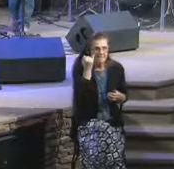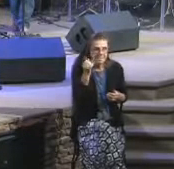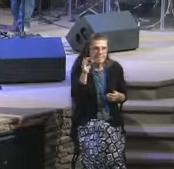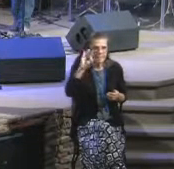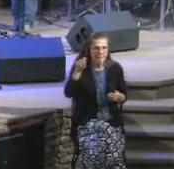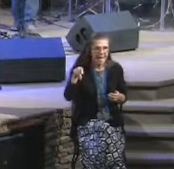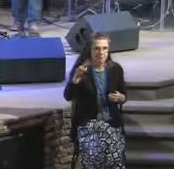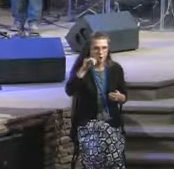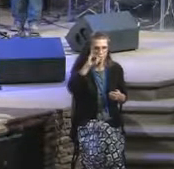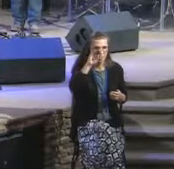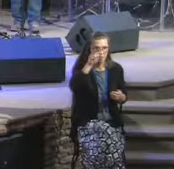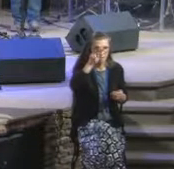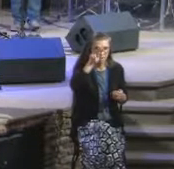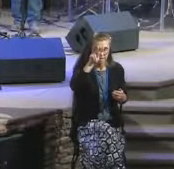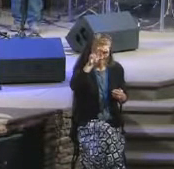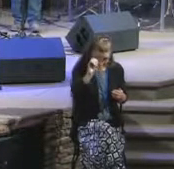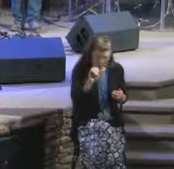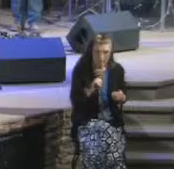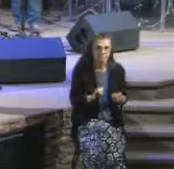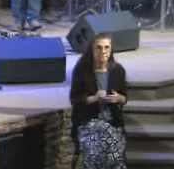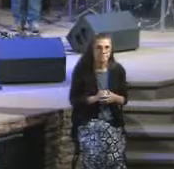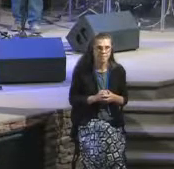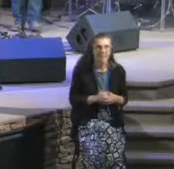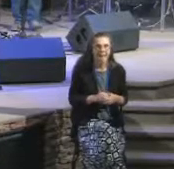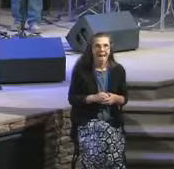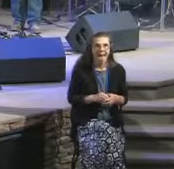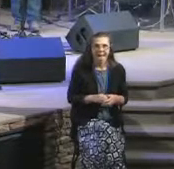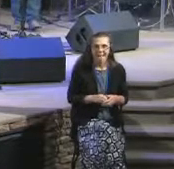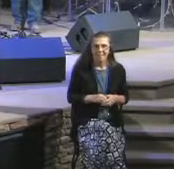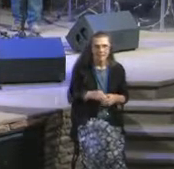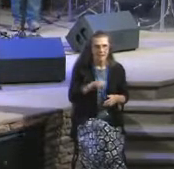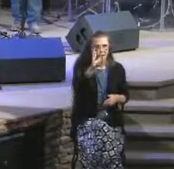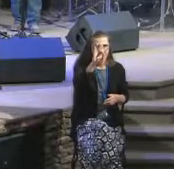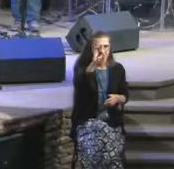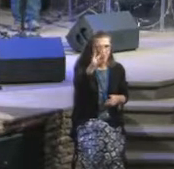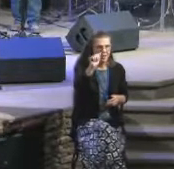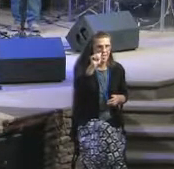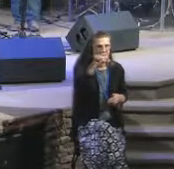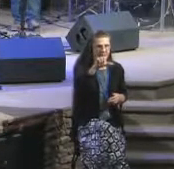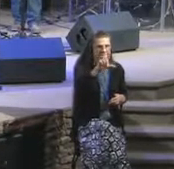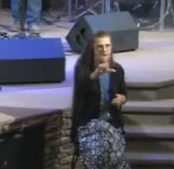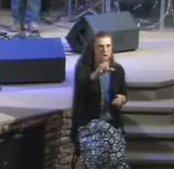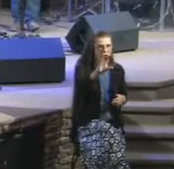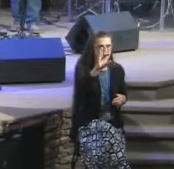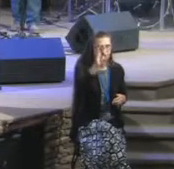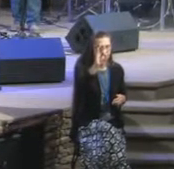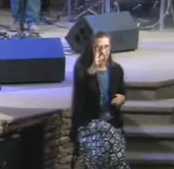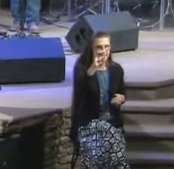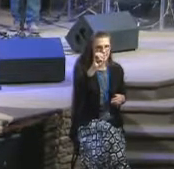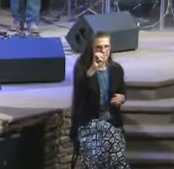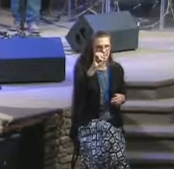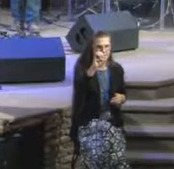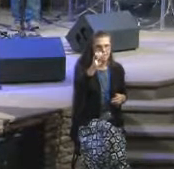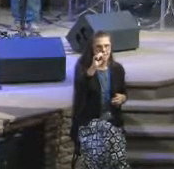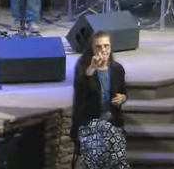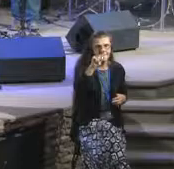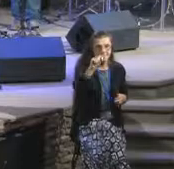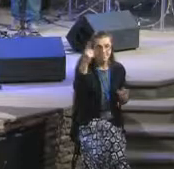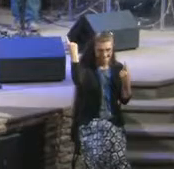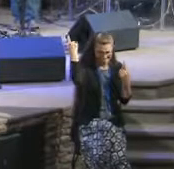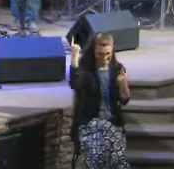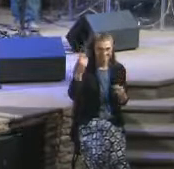as well. It's fall festival time again. How many's been involved in one of our fall festival weekends? Anybody ever had an